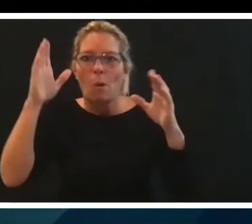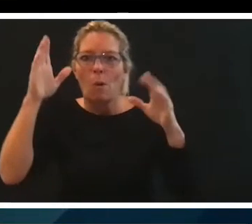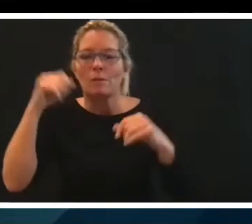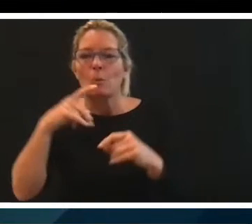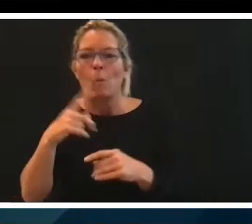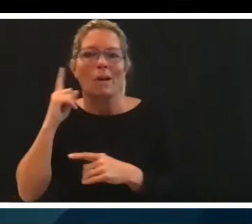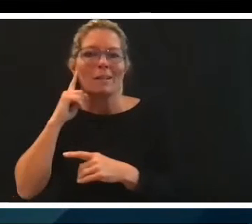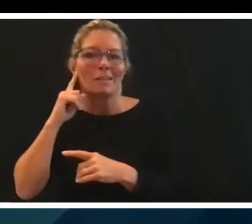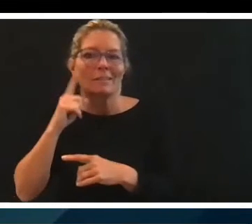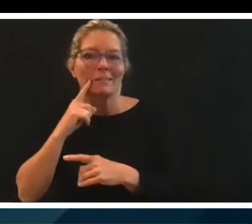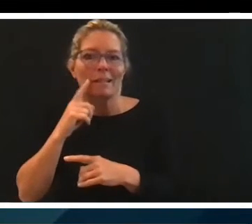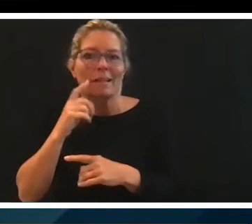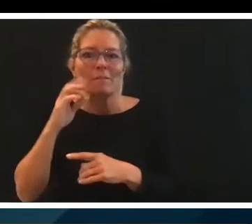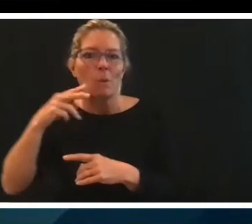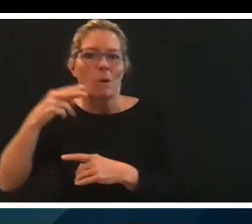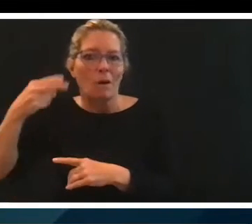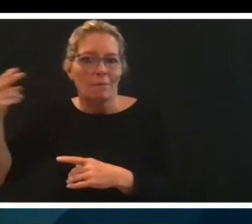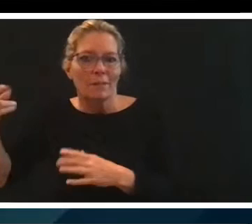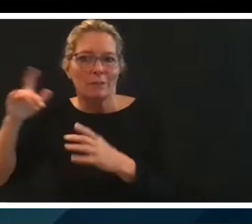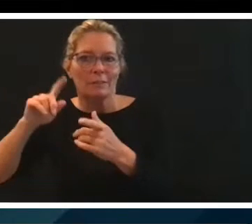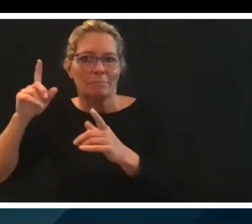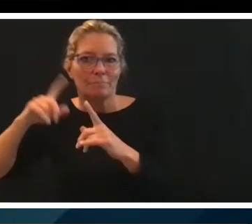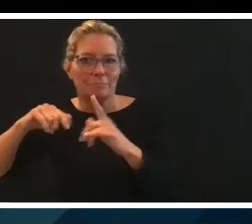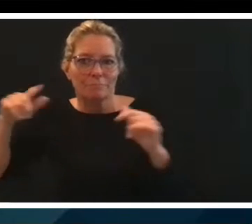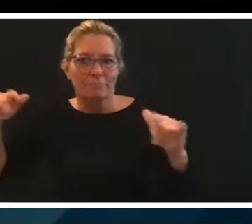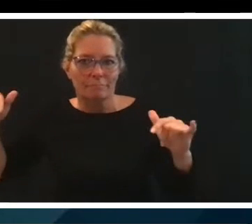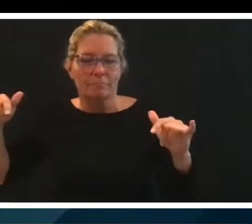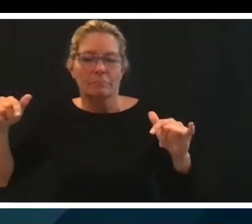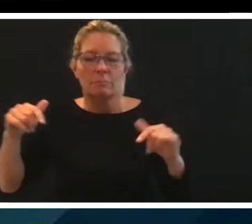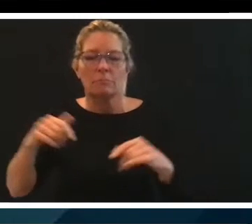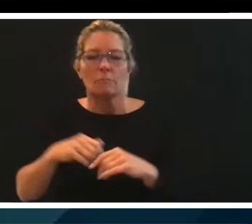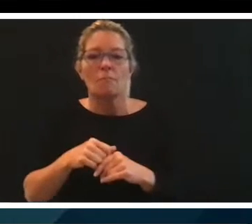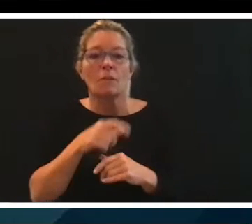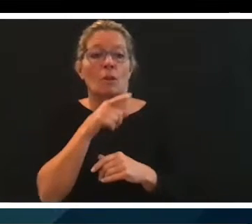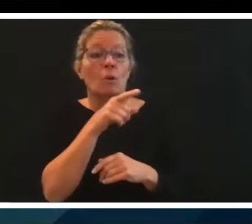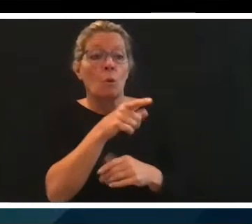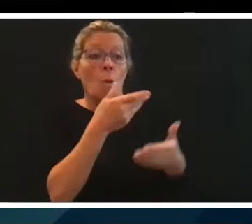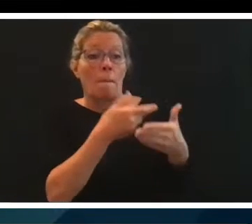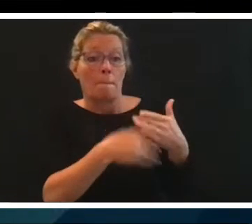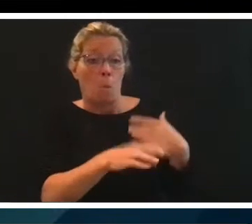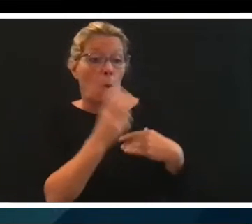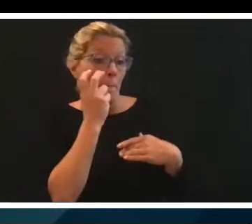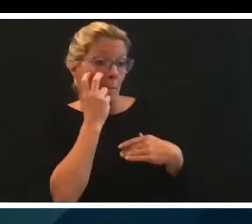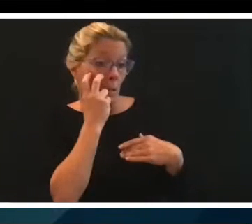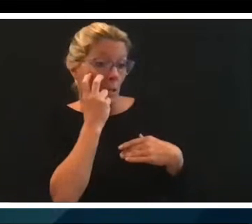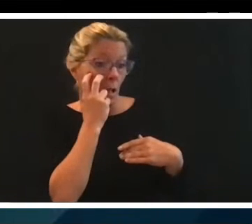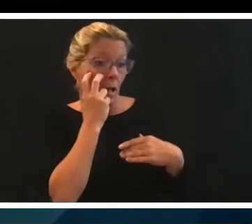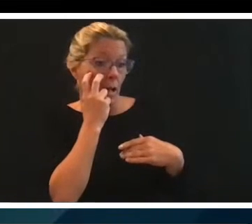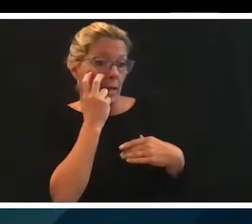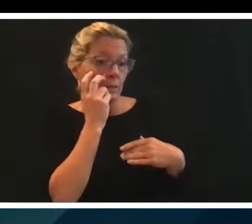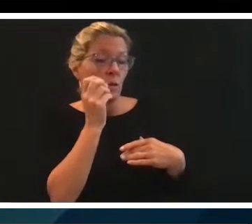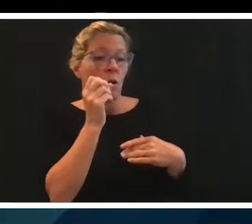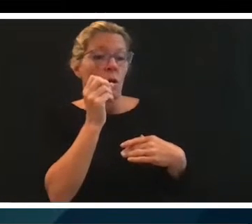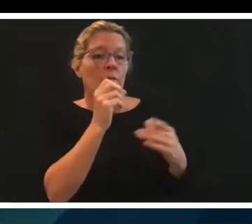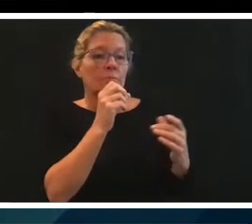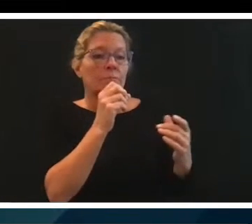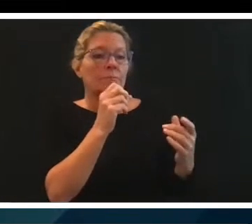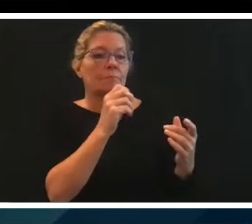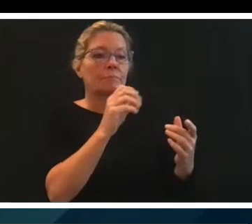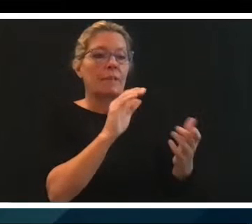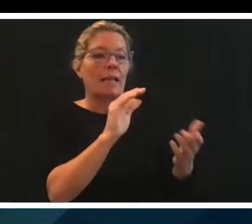born blind versus someone who maybe loses their vision over time or maybe has partial